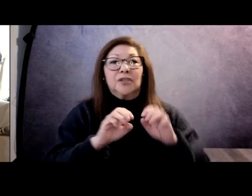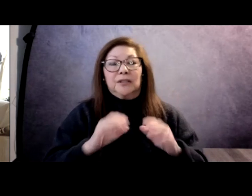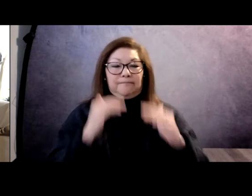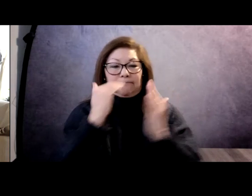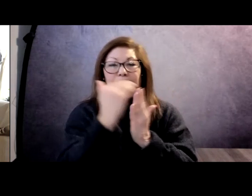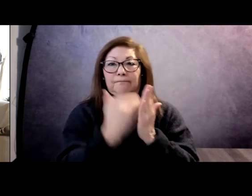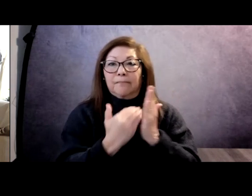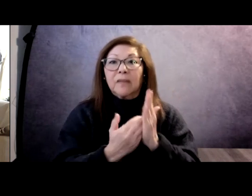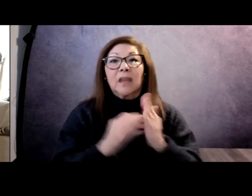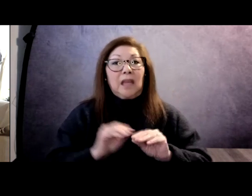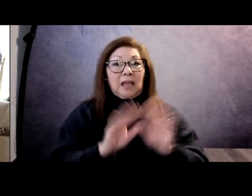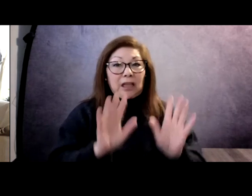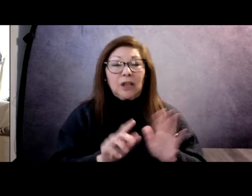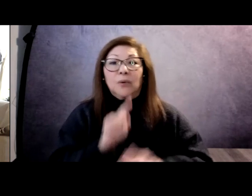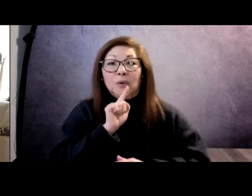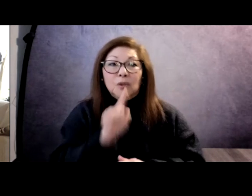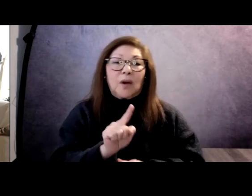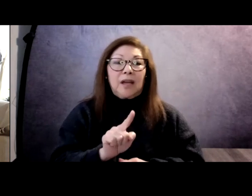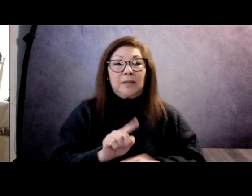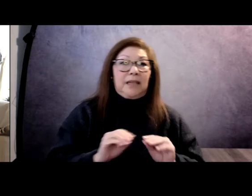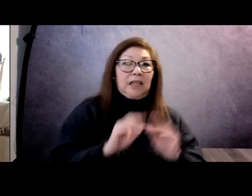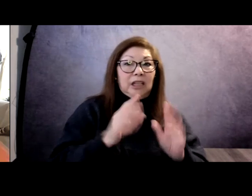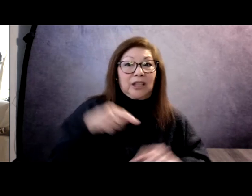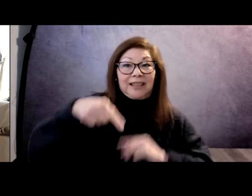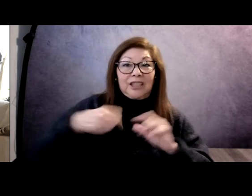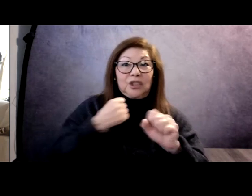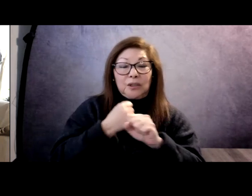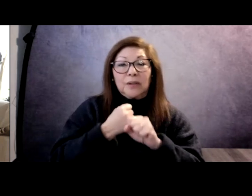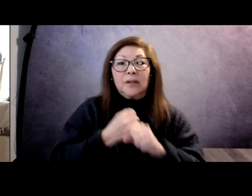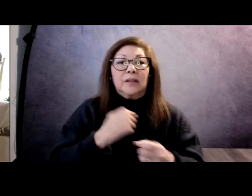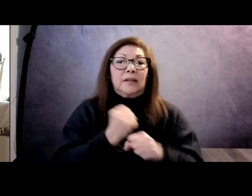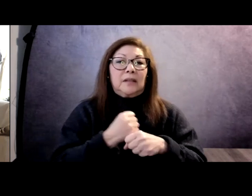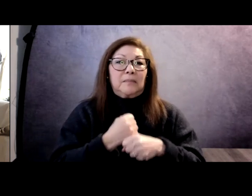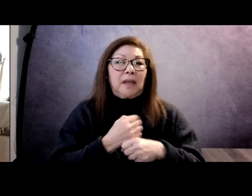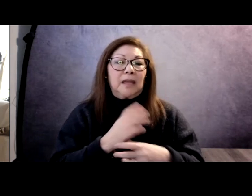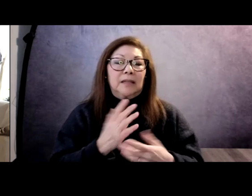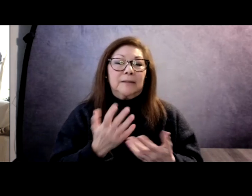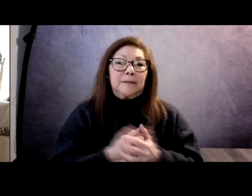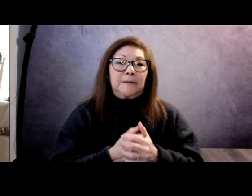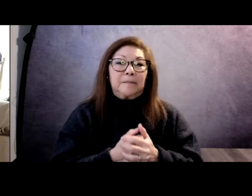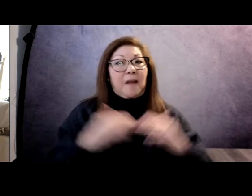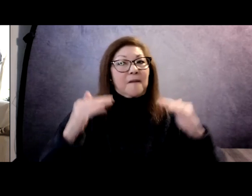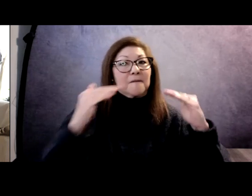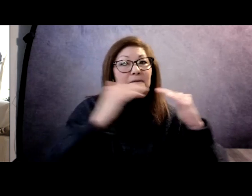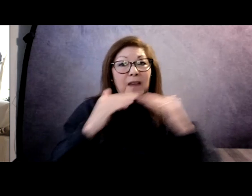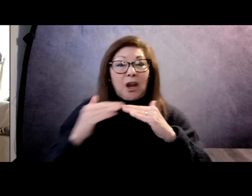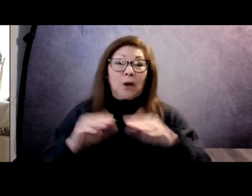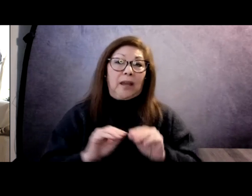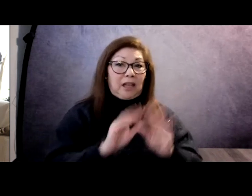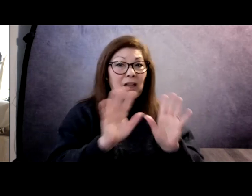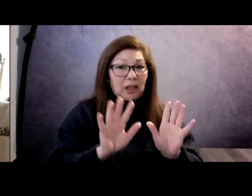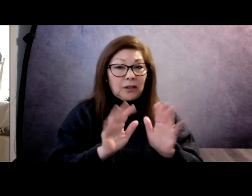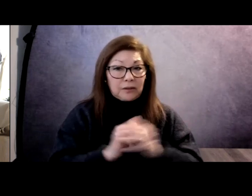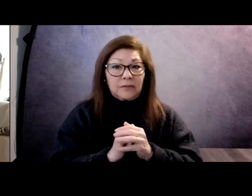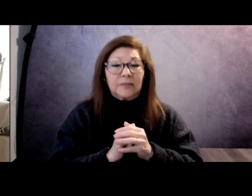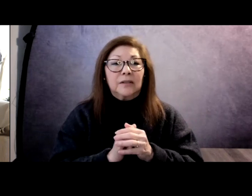possible. Like I said, we tried to clear that up a little bit this year to make it, you know, fairer and clearer for